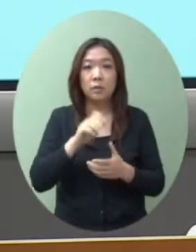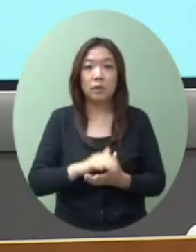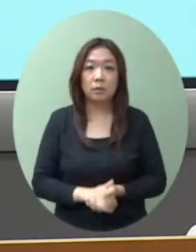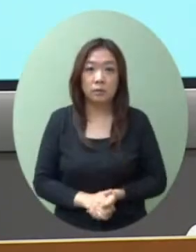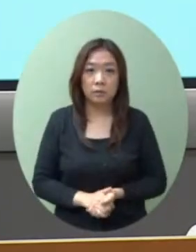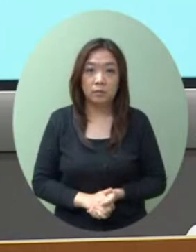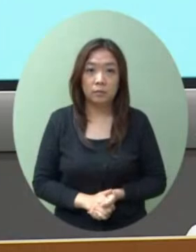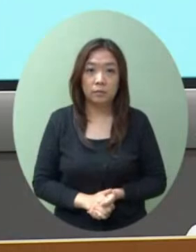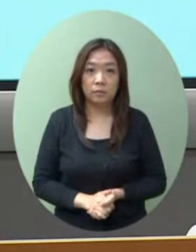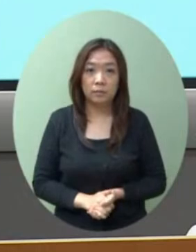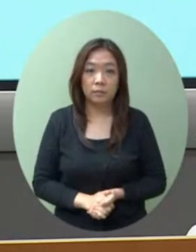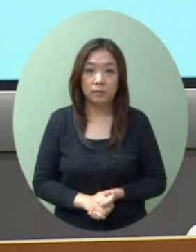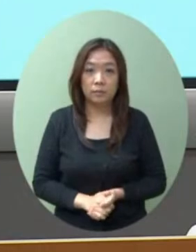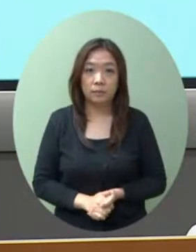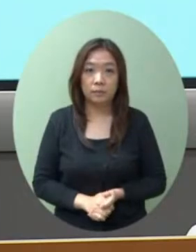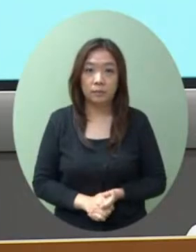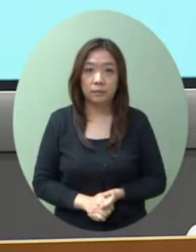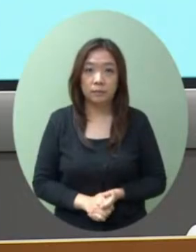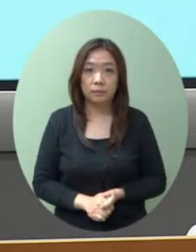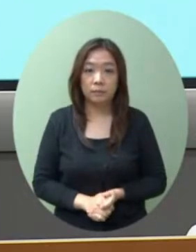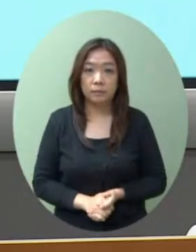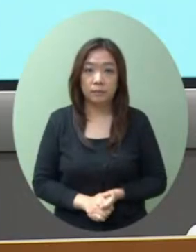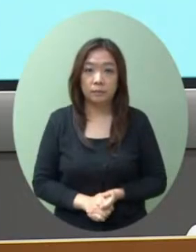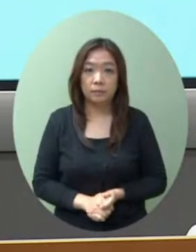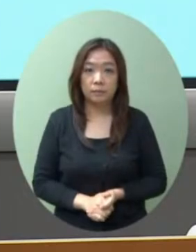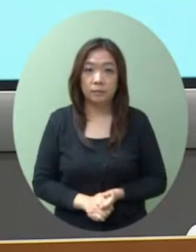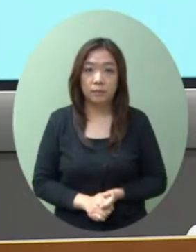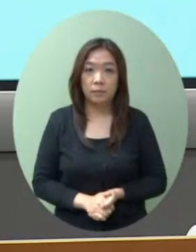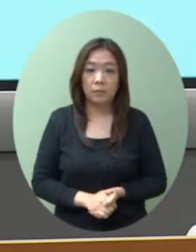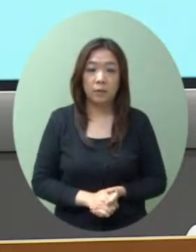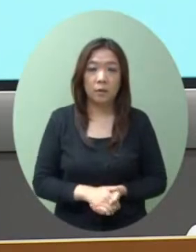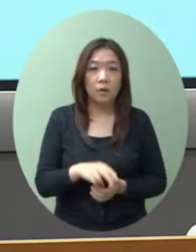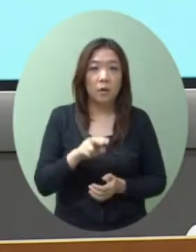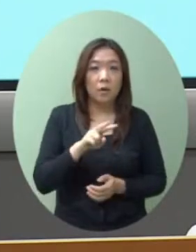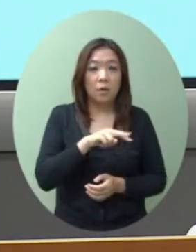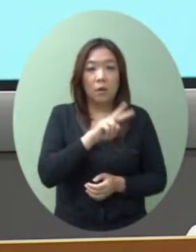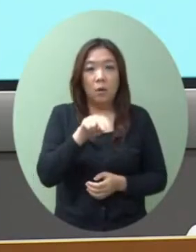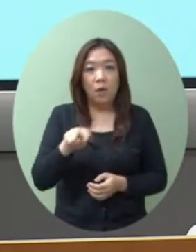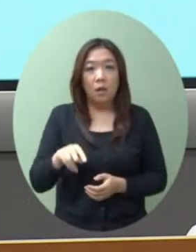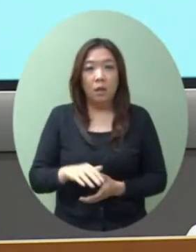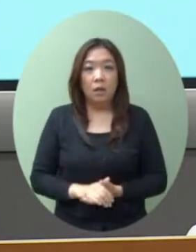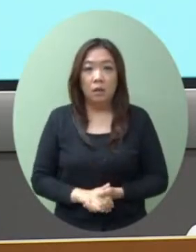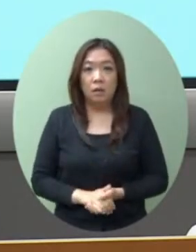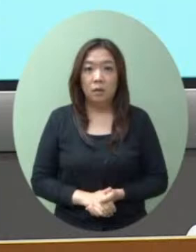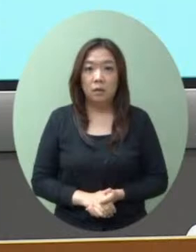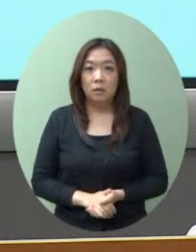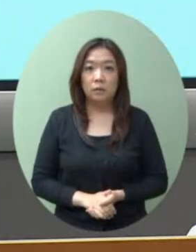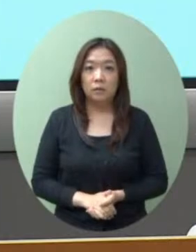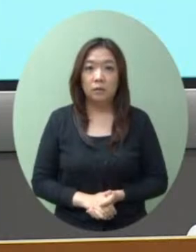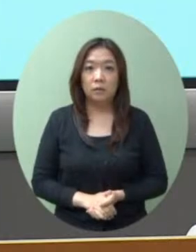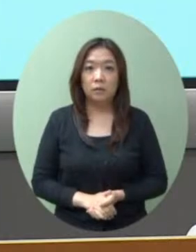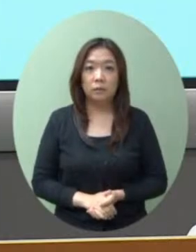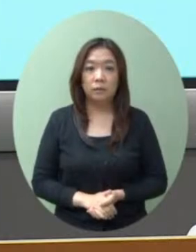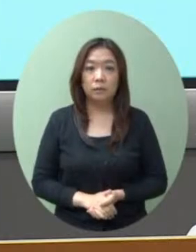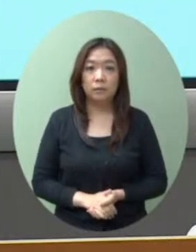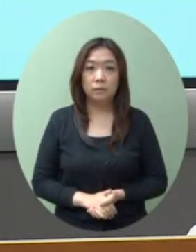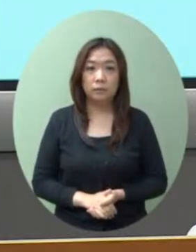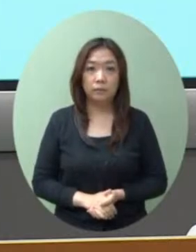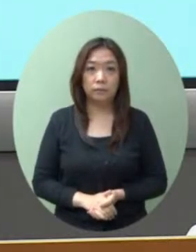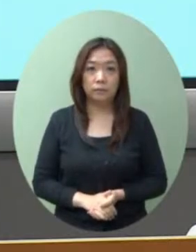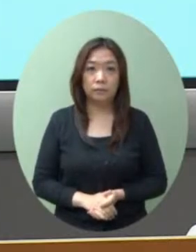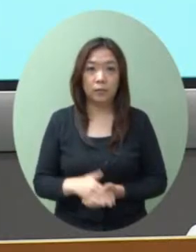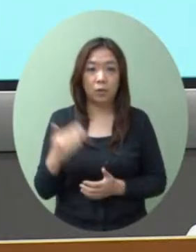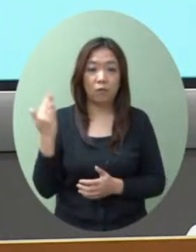so as to identify risk groups depending on the development of the epidemic